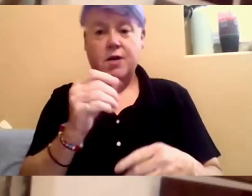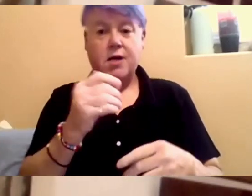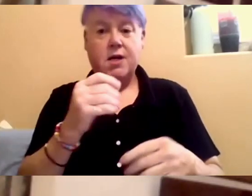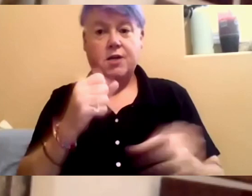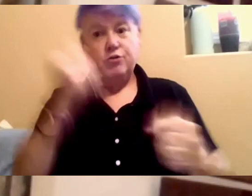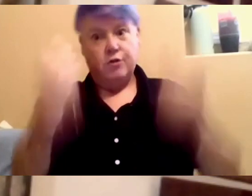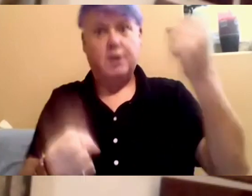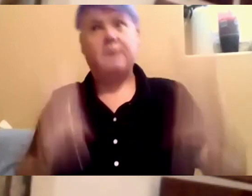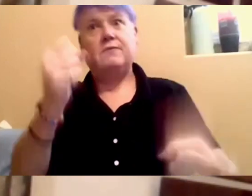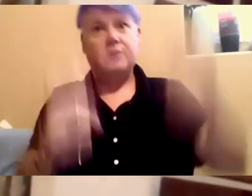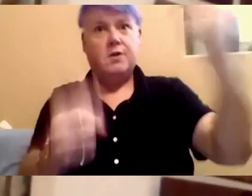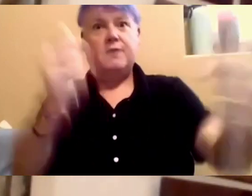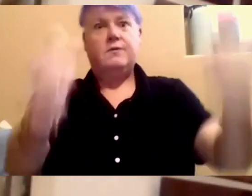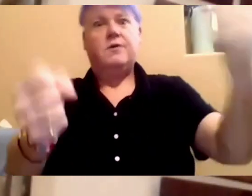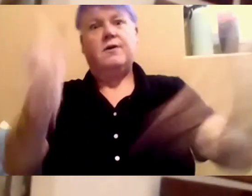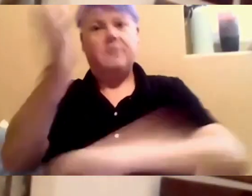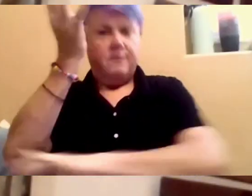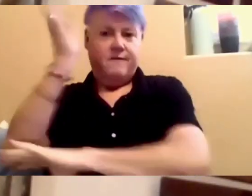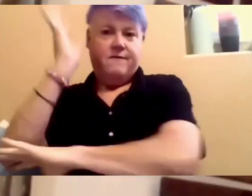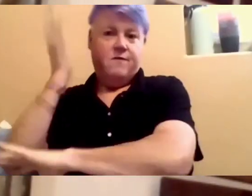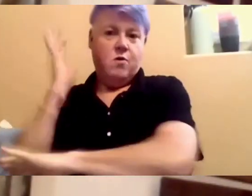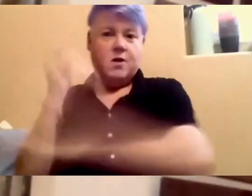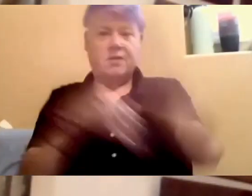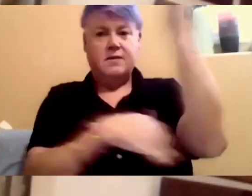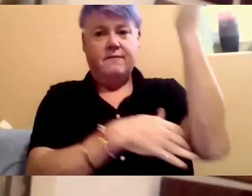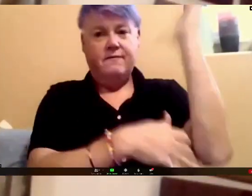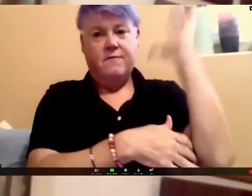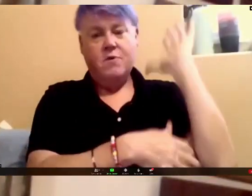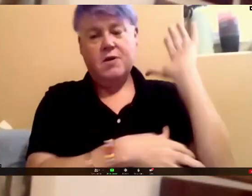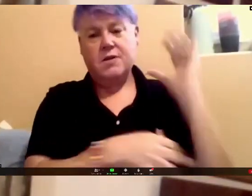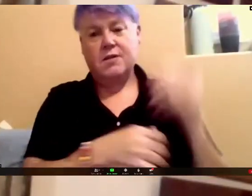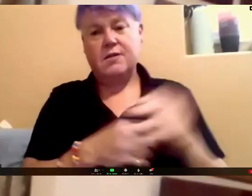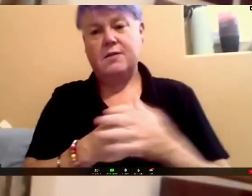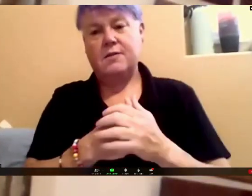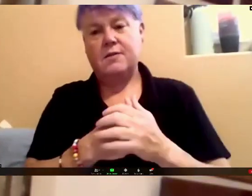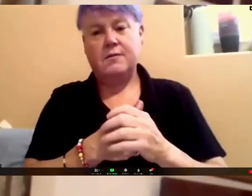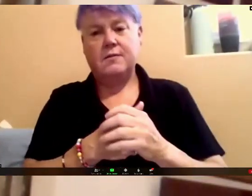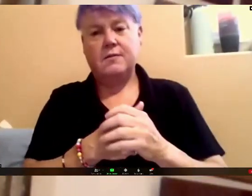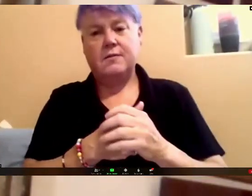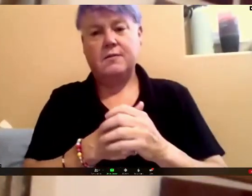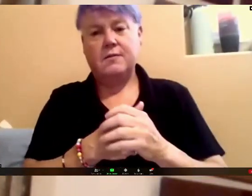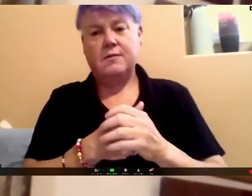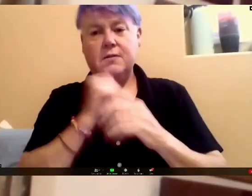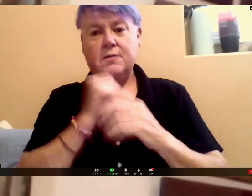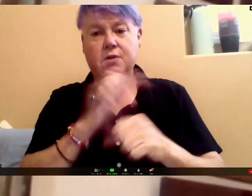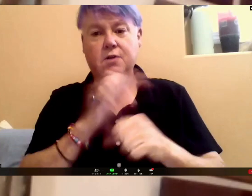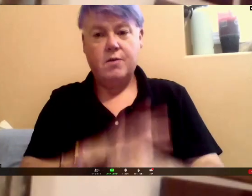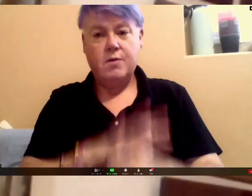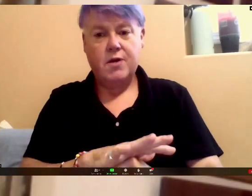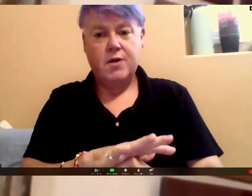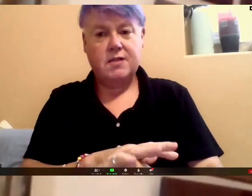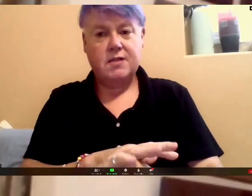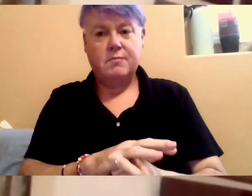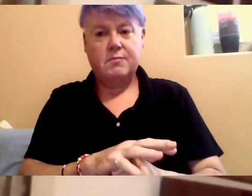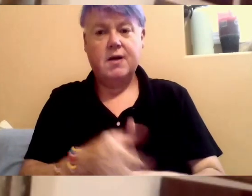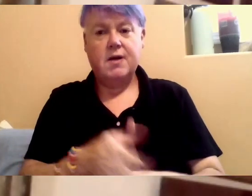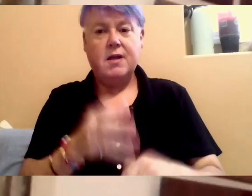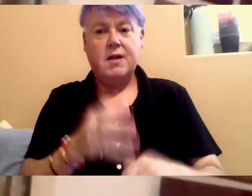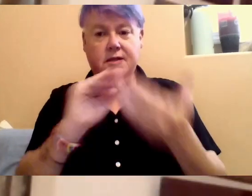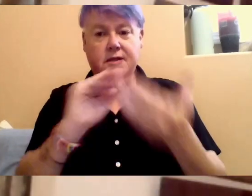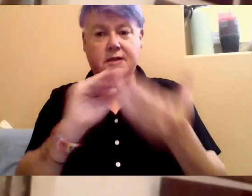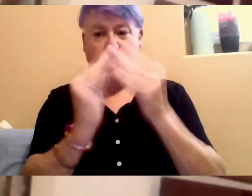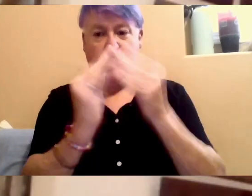and lakes and rocks. And he is monumentally unimpressed by the scenery and by this town.